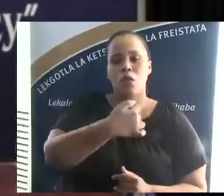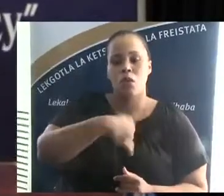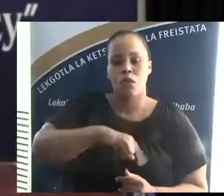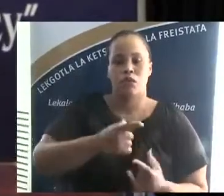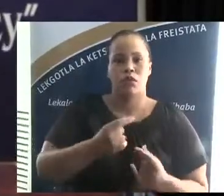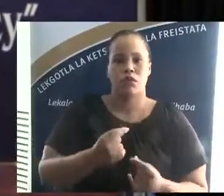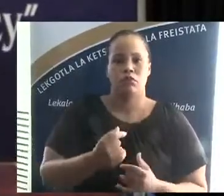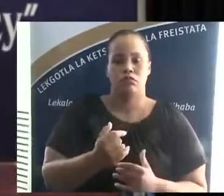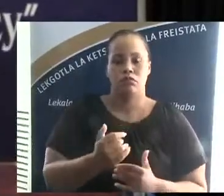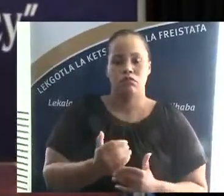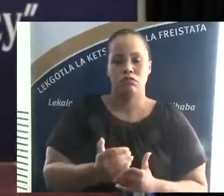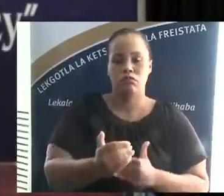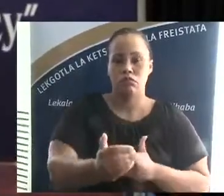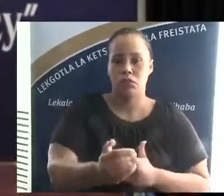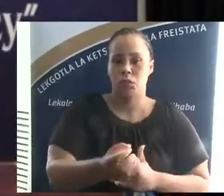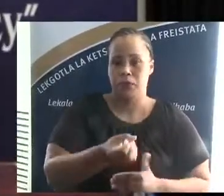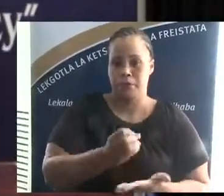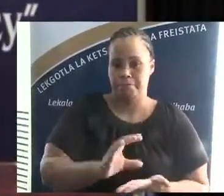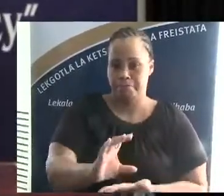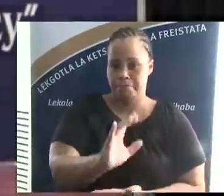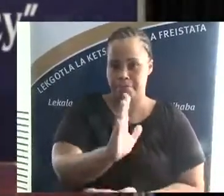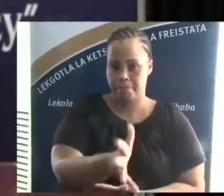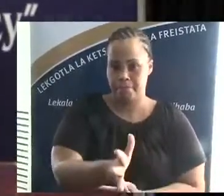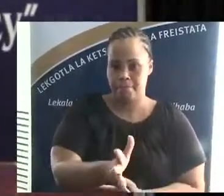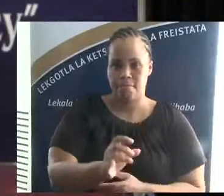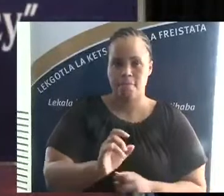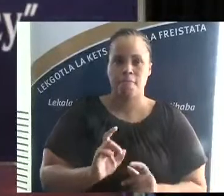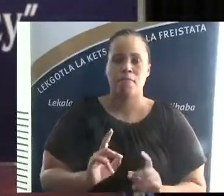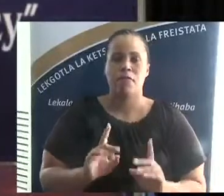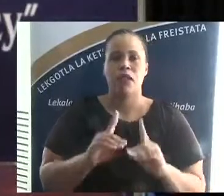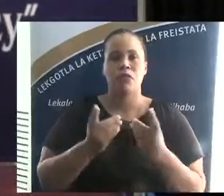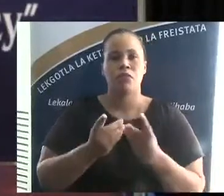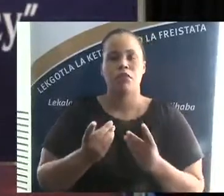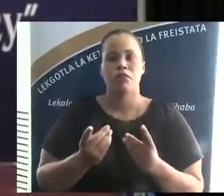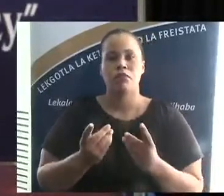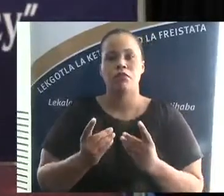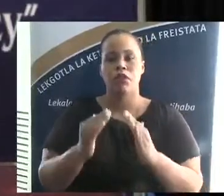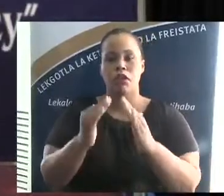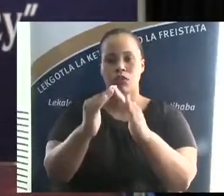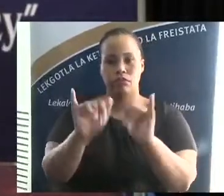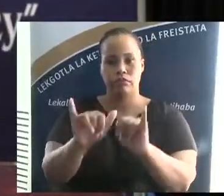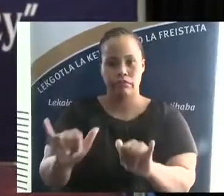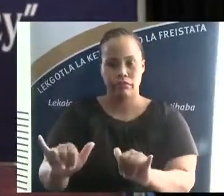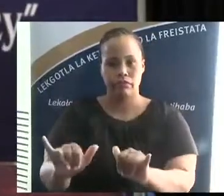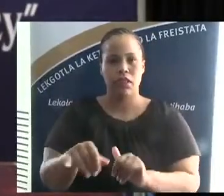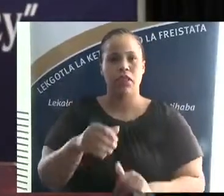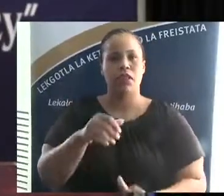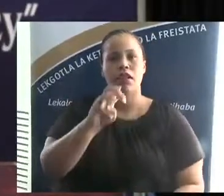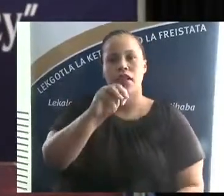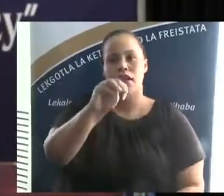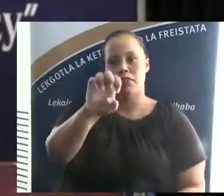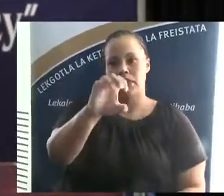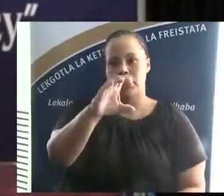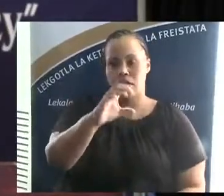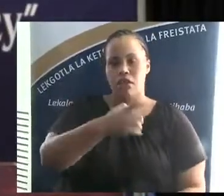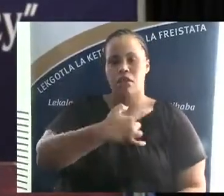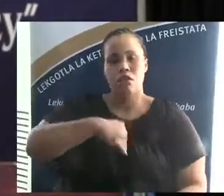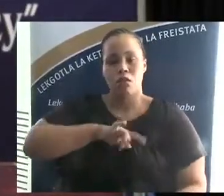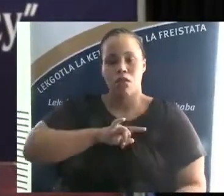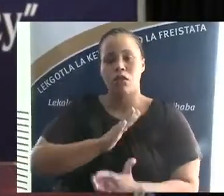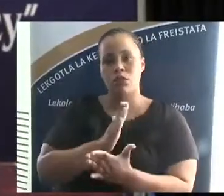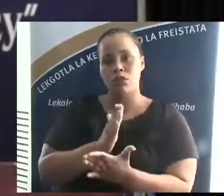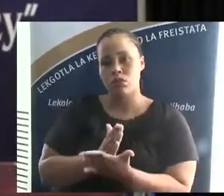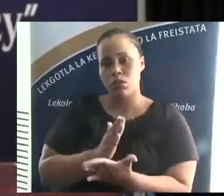medium-term expenditure framework. For human settlements, Honourable MEC Dukwana, we are assured in your